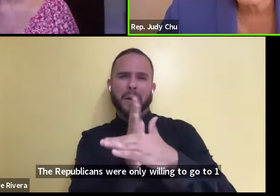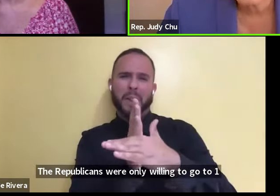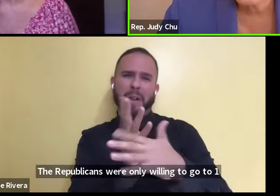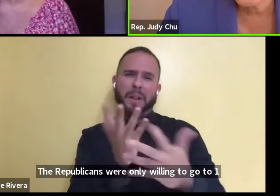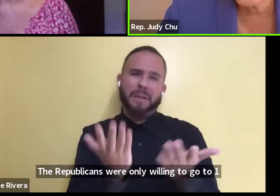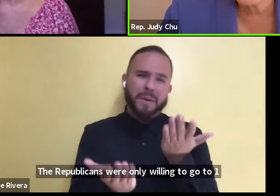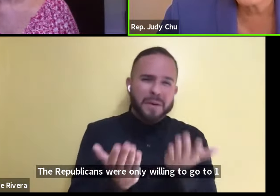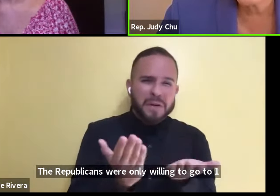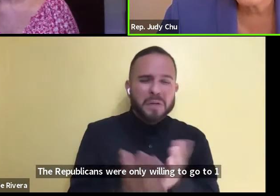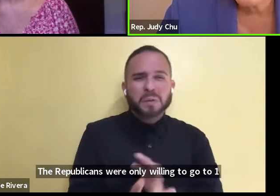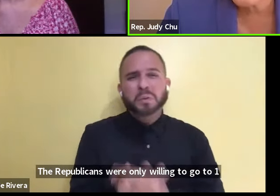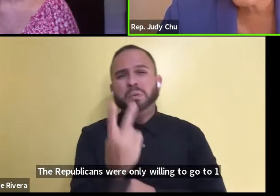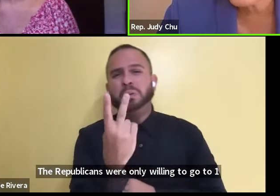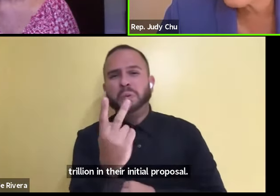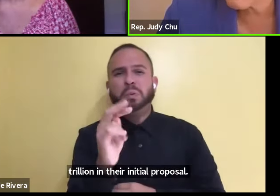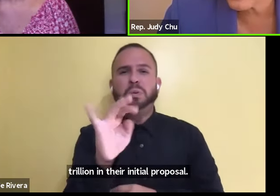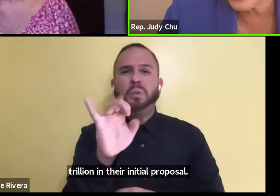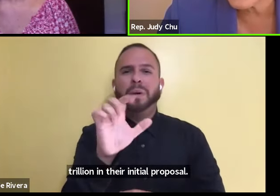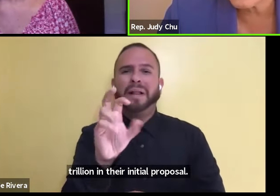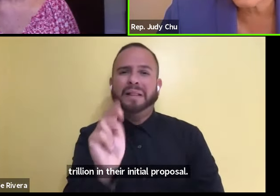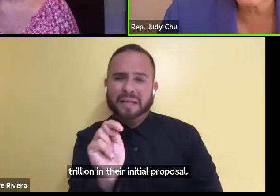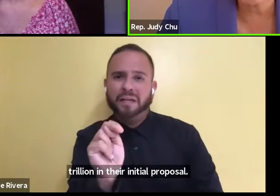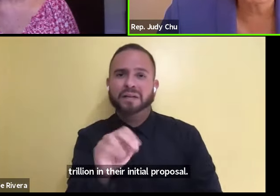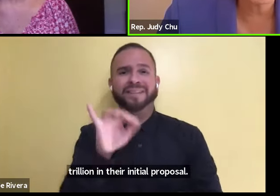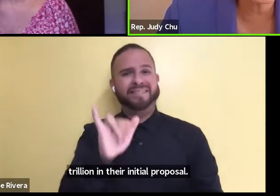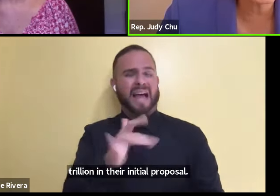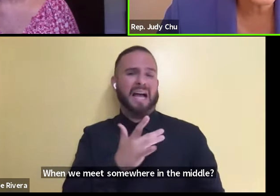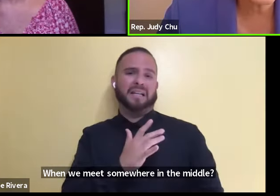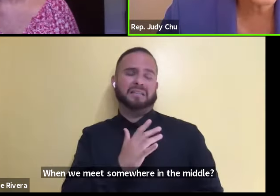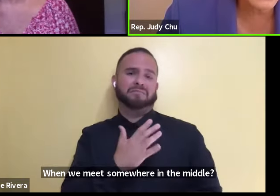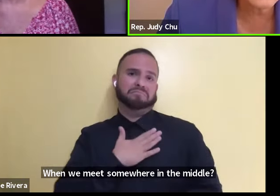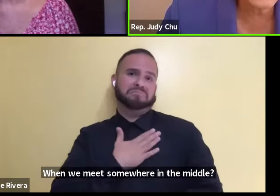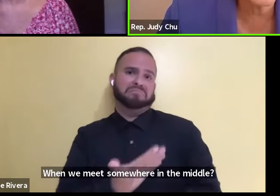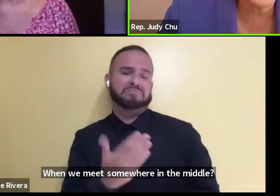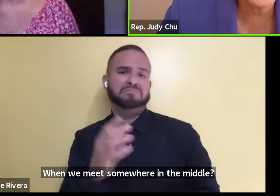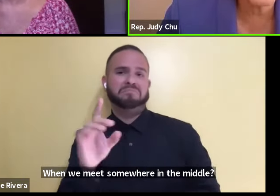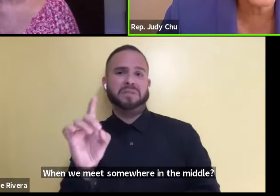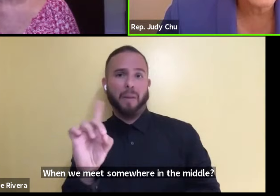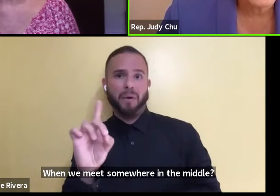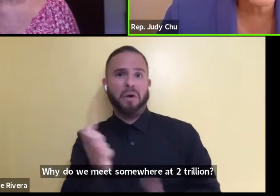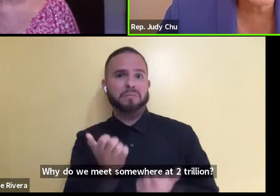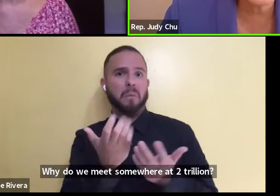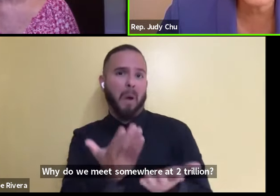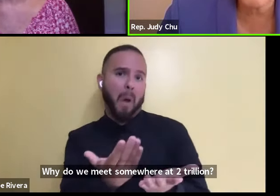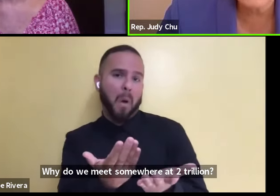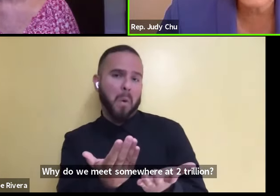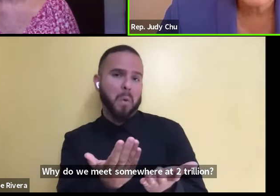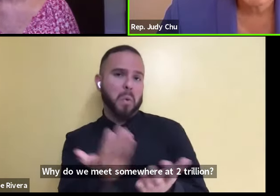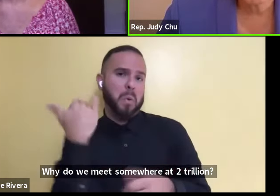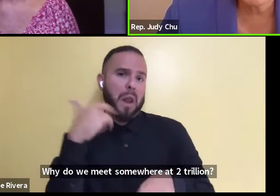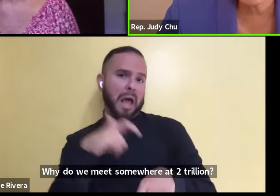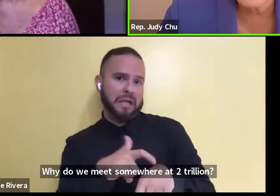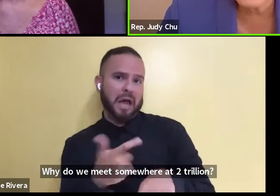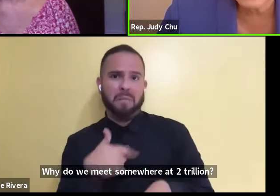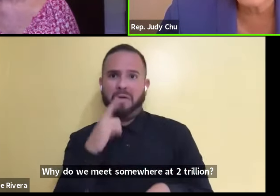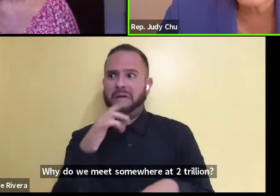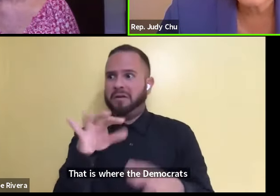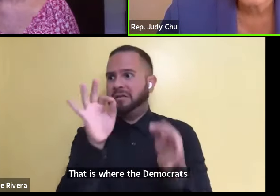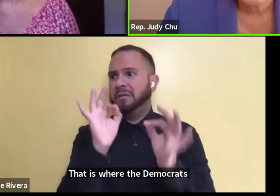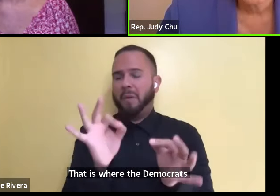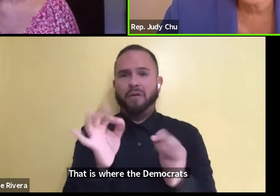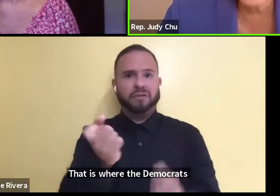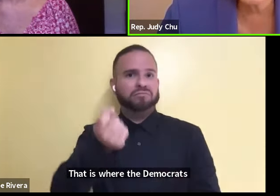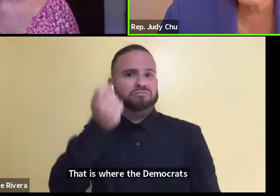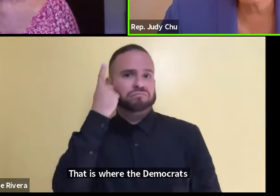at $2 trillion? That is what the Democrats proposed the last time around. And I think it makes perfect